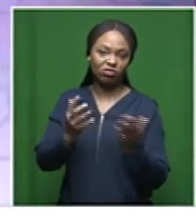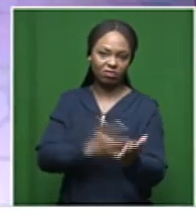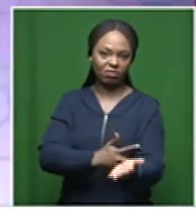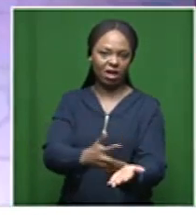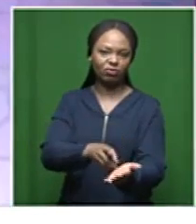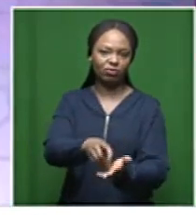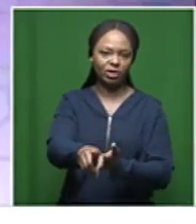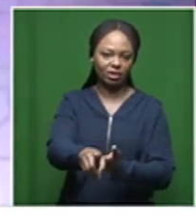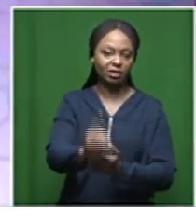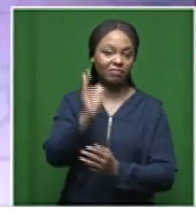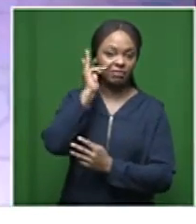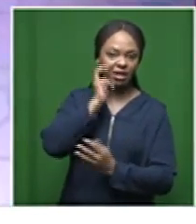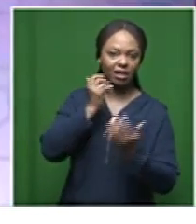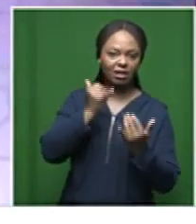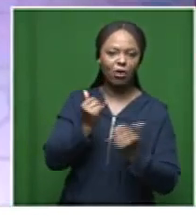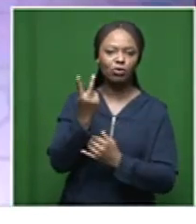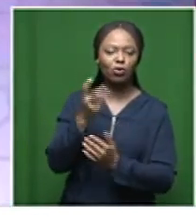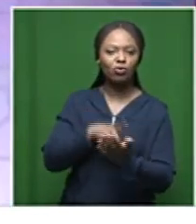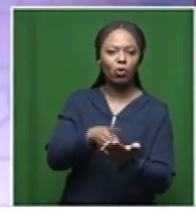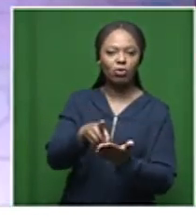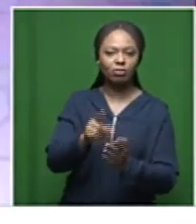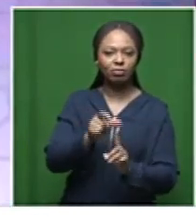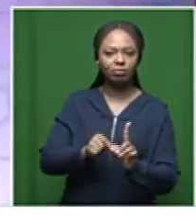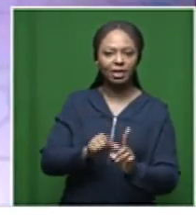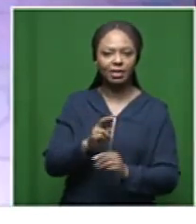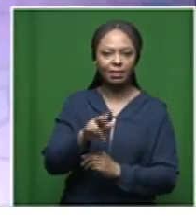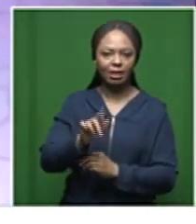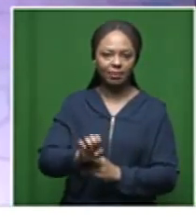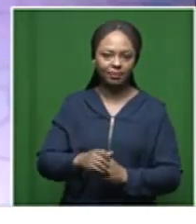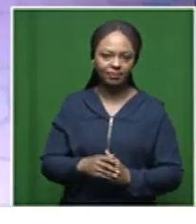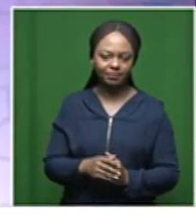stories of two donors who spoke to Retabile Tsimakwane.